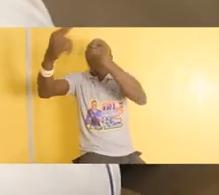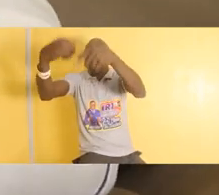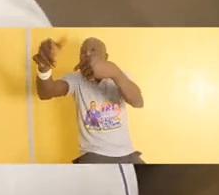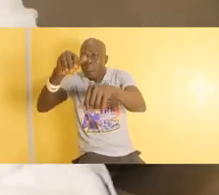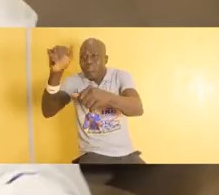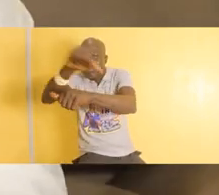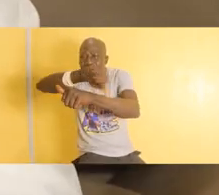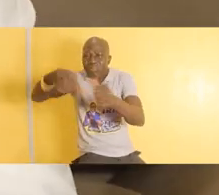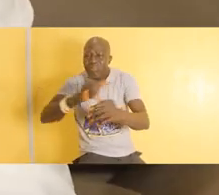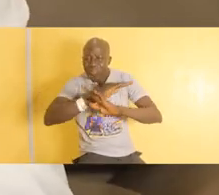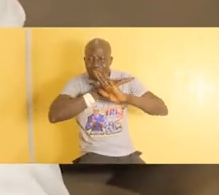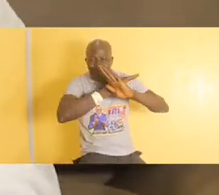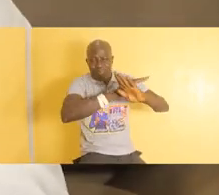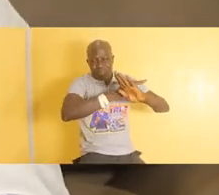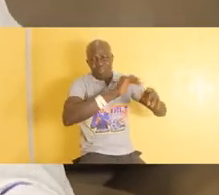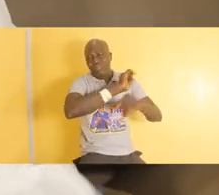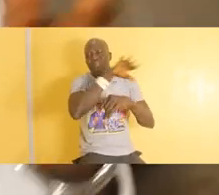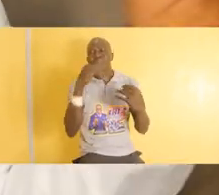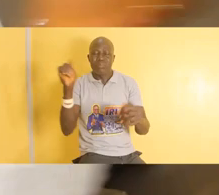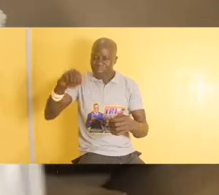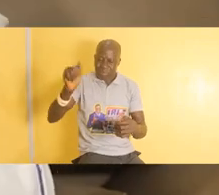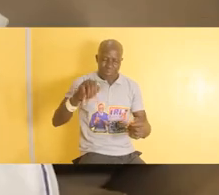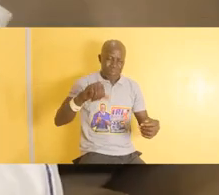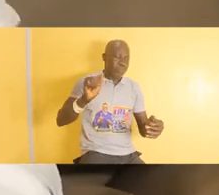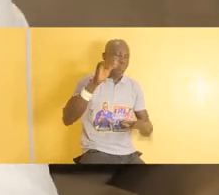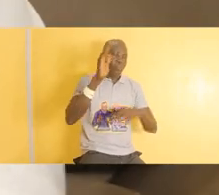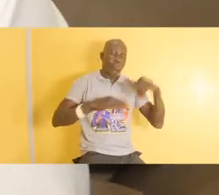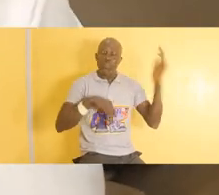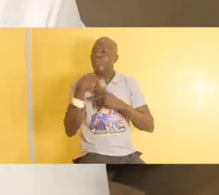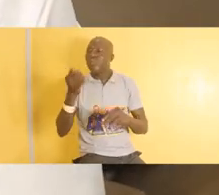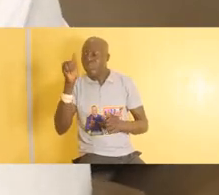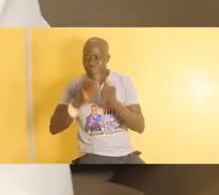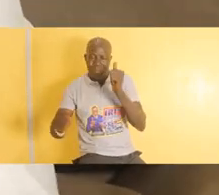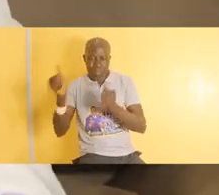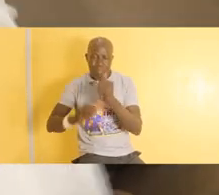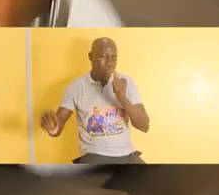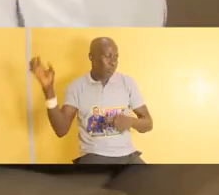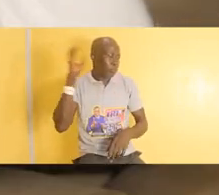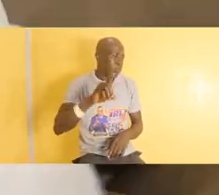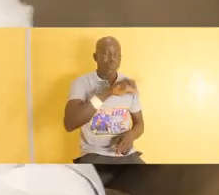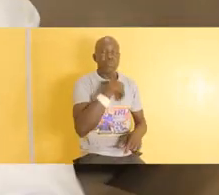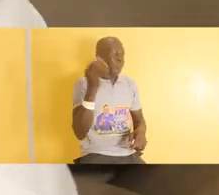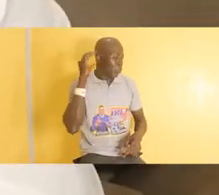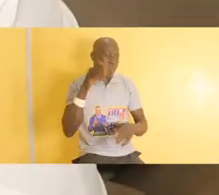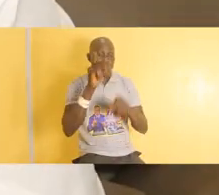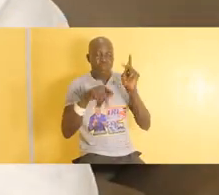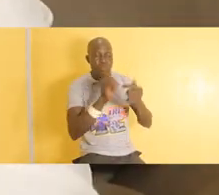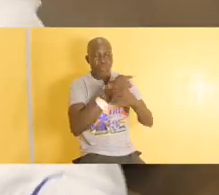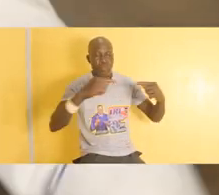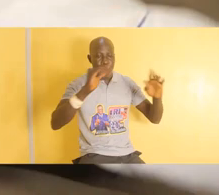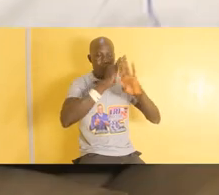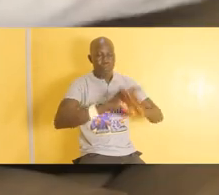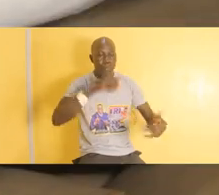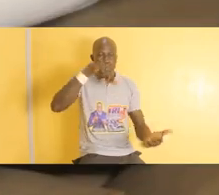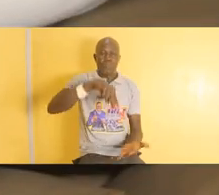was delayed. Ben, everyone I see. And he said, "I that you." Something